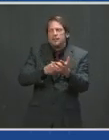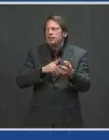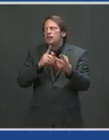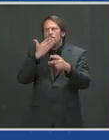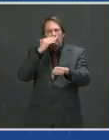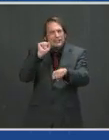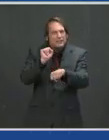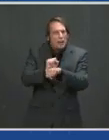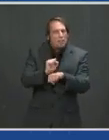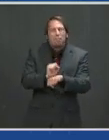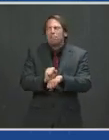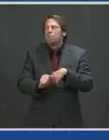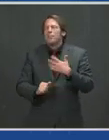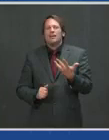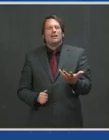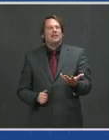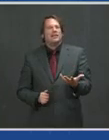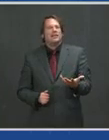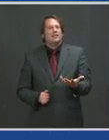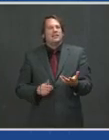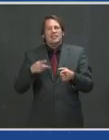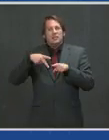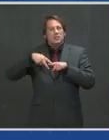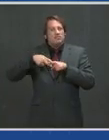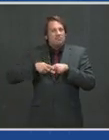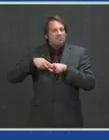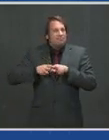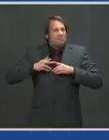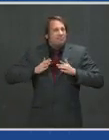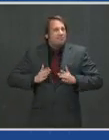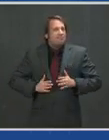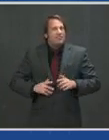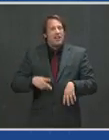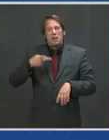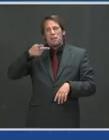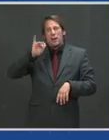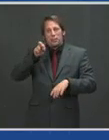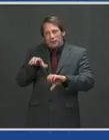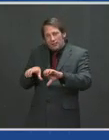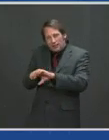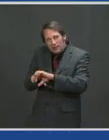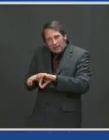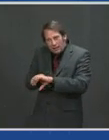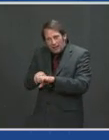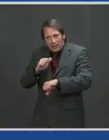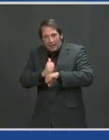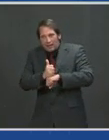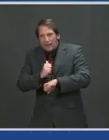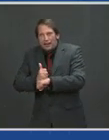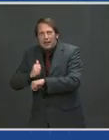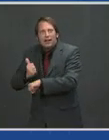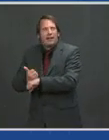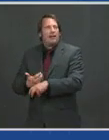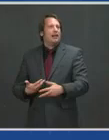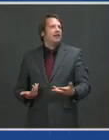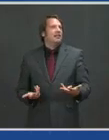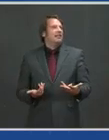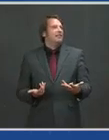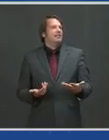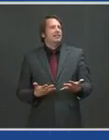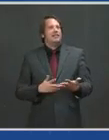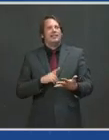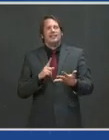Plumbers and pipe fitters, replacing those literally thousands of miles of dangerous lead